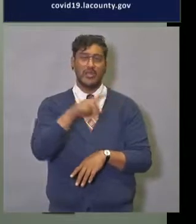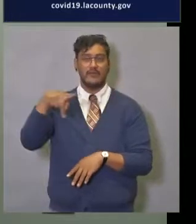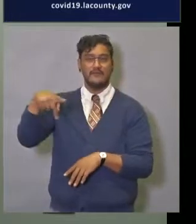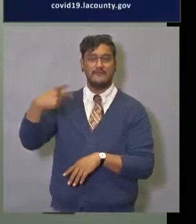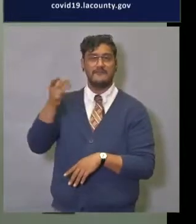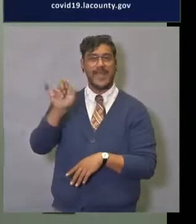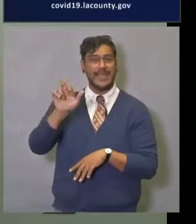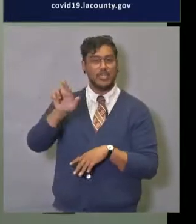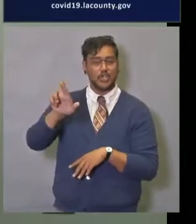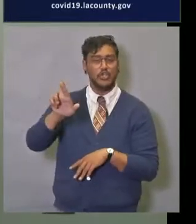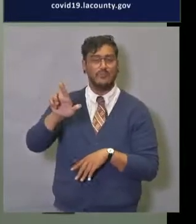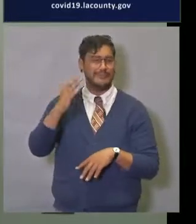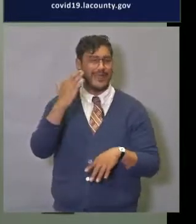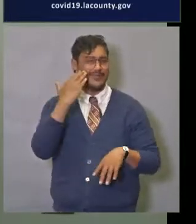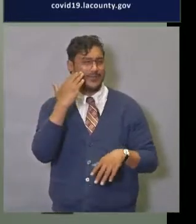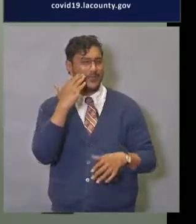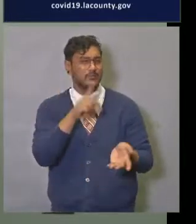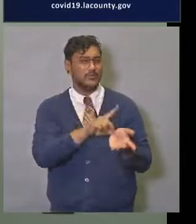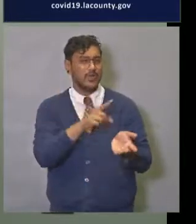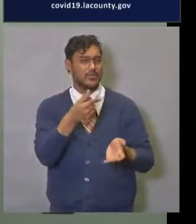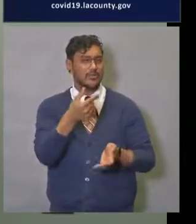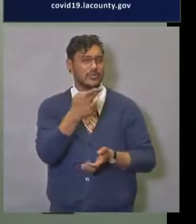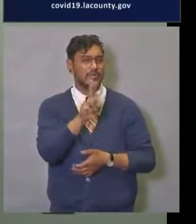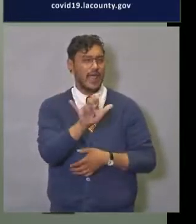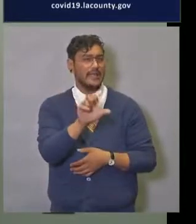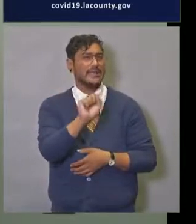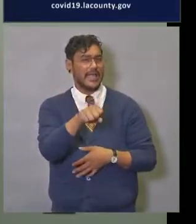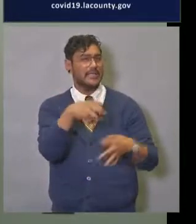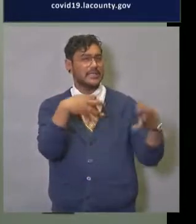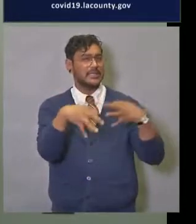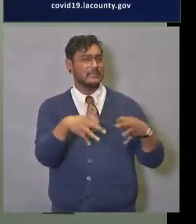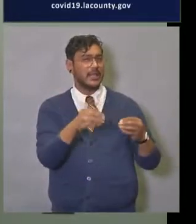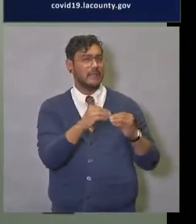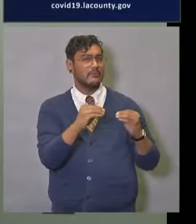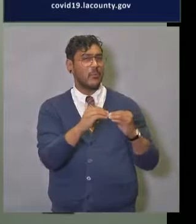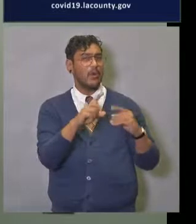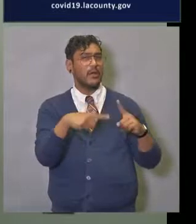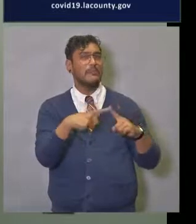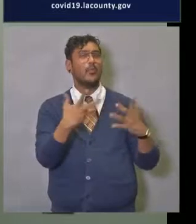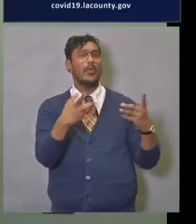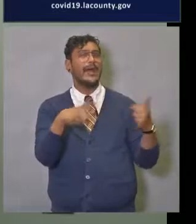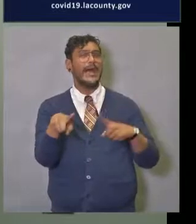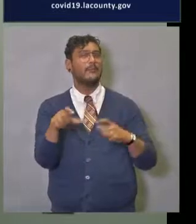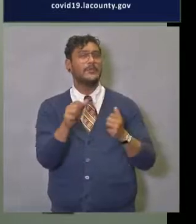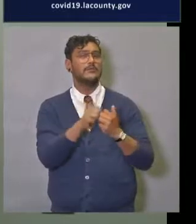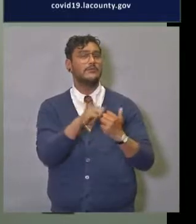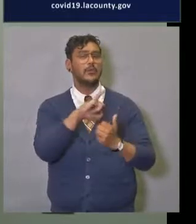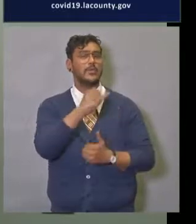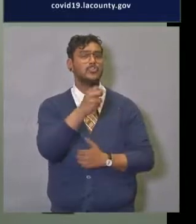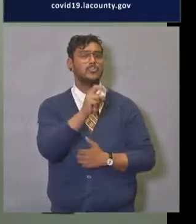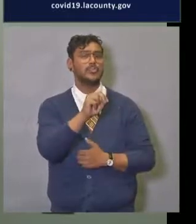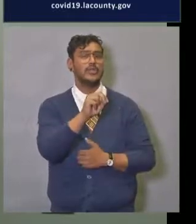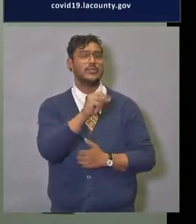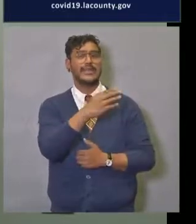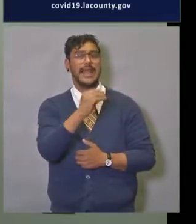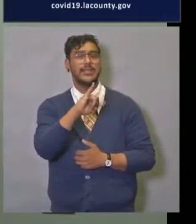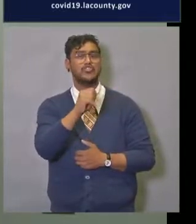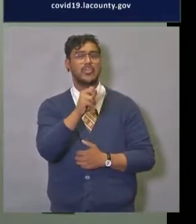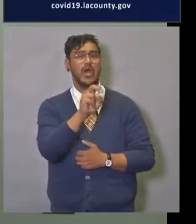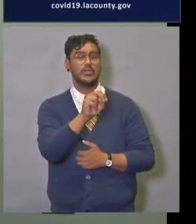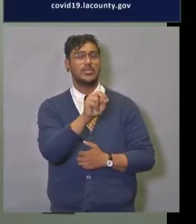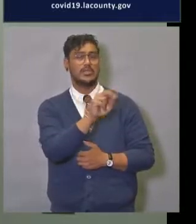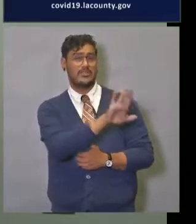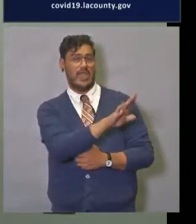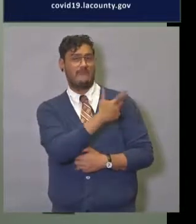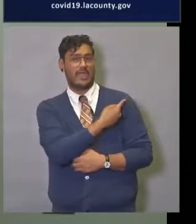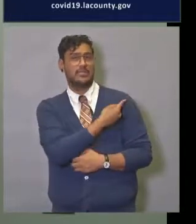Galley can also talk about, what will happen when Johnson & Johnson comes. I do want to say that Johnson &